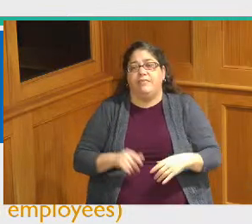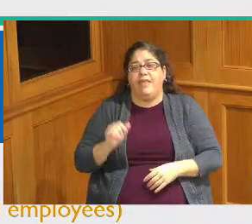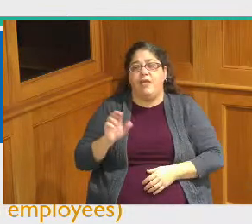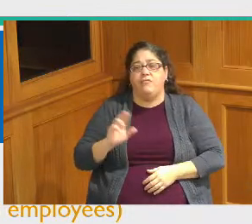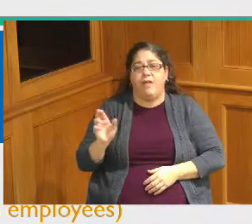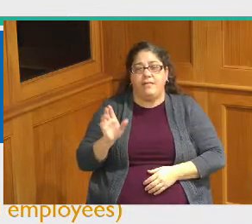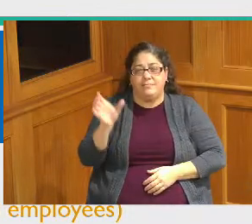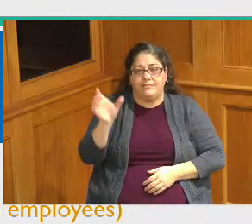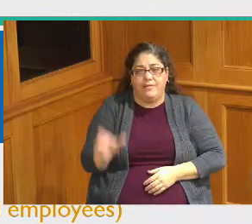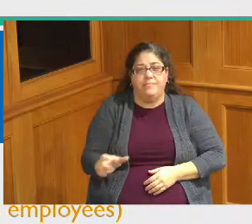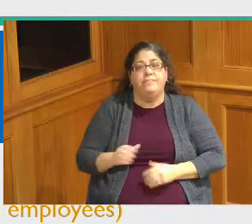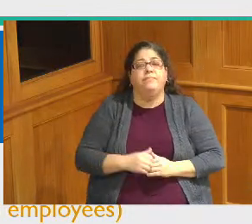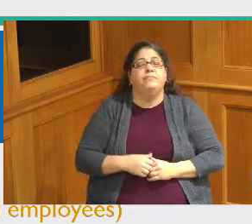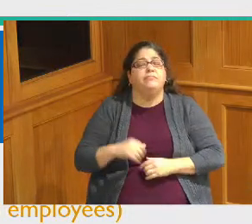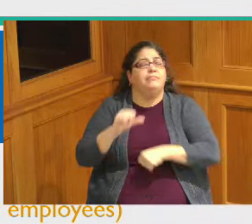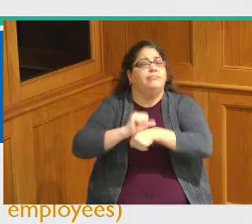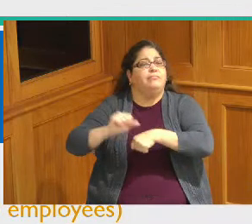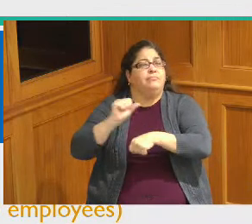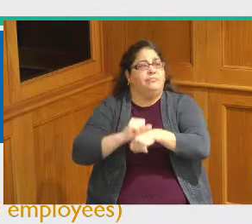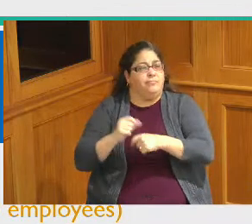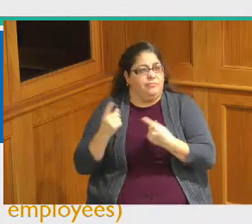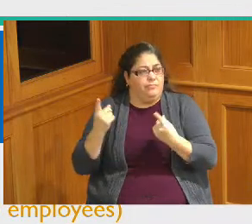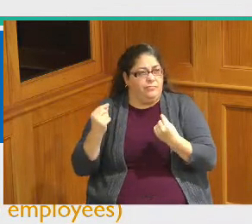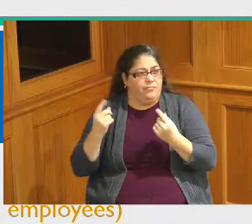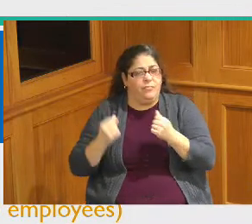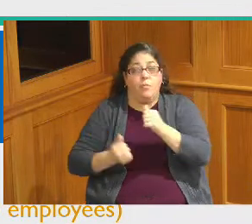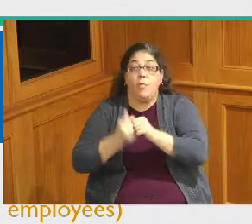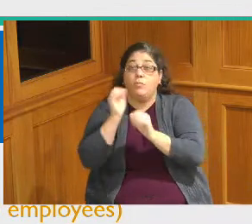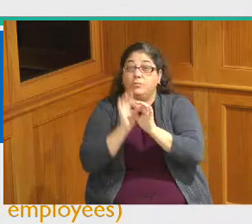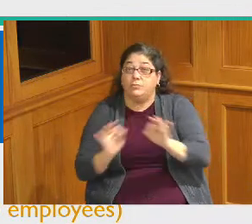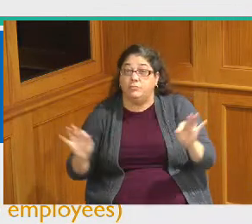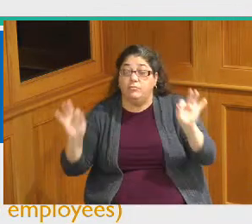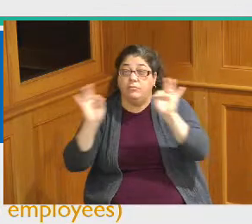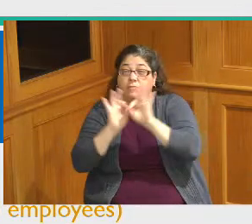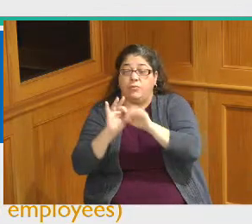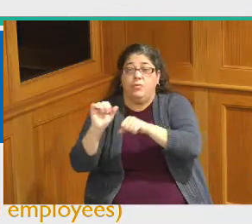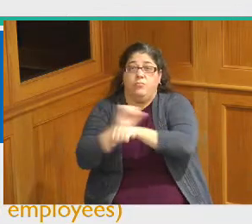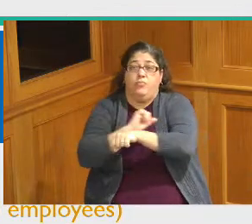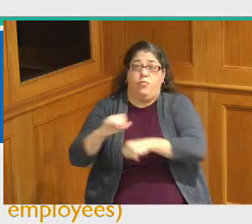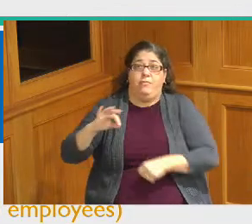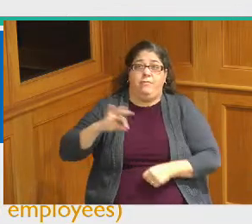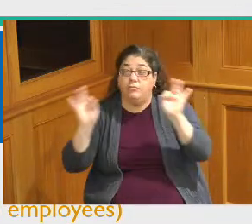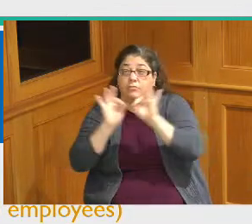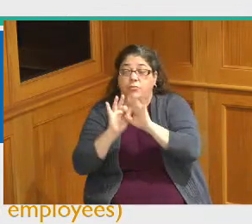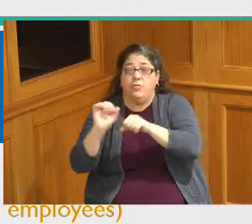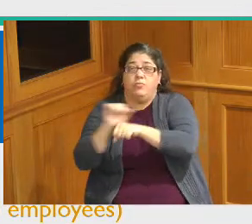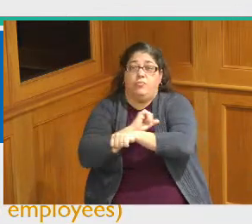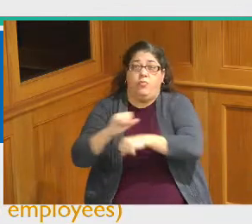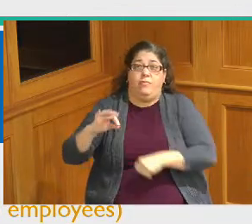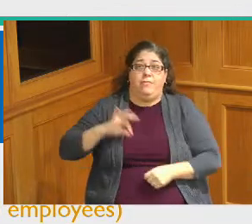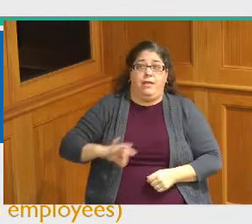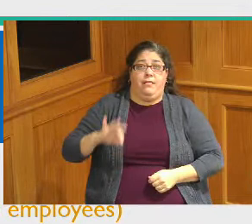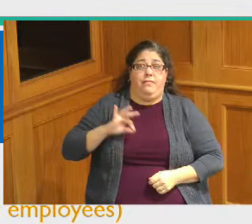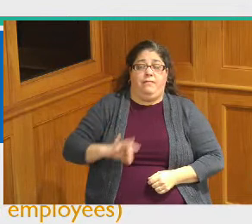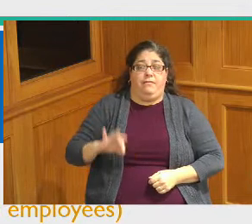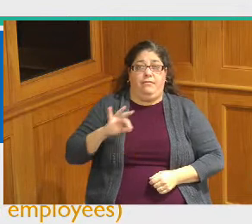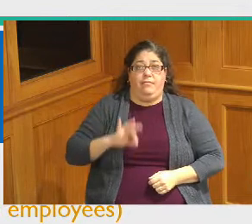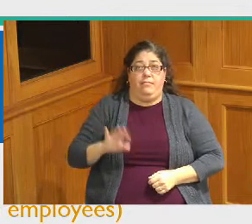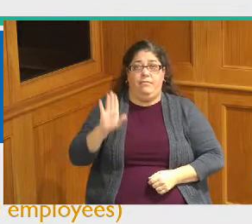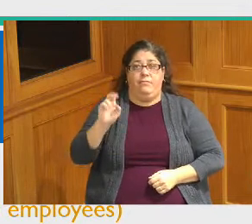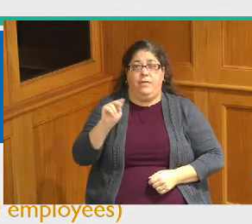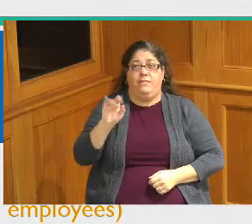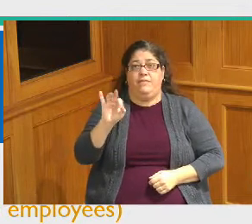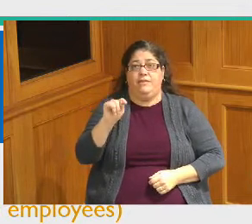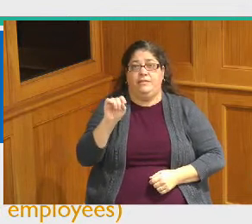work that we do, and the ones that are most important are employee benefits. We administer the